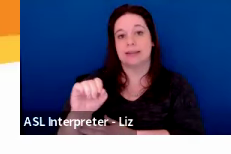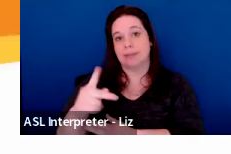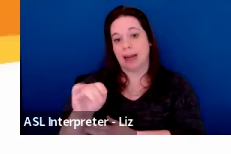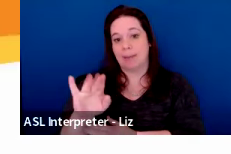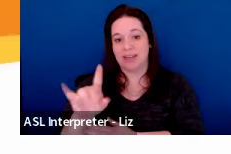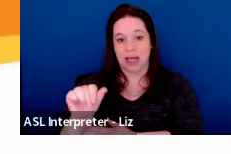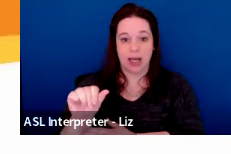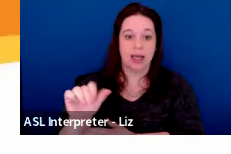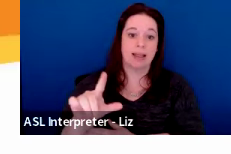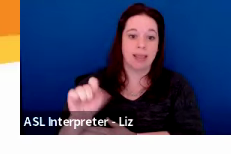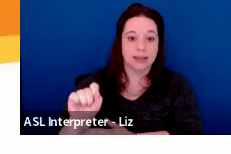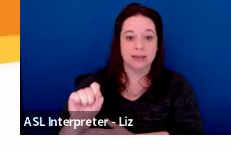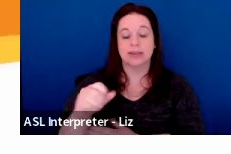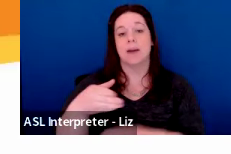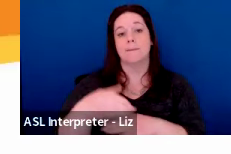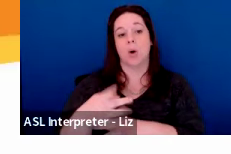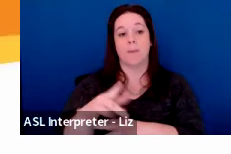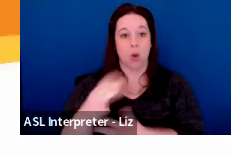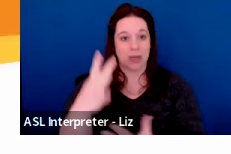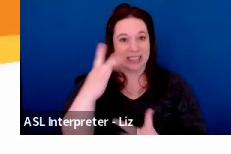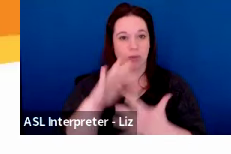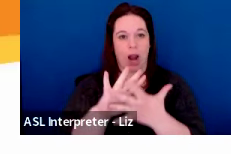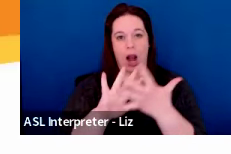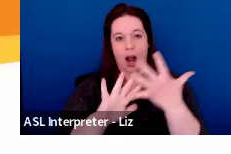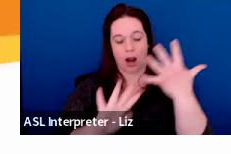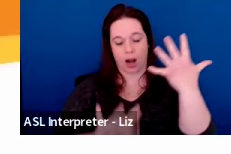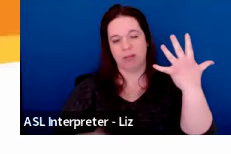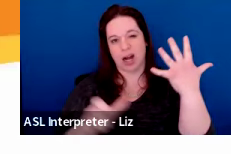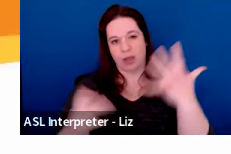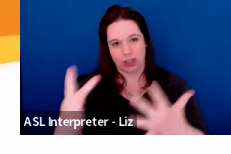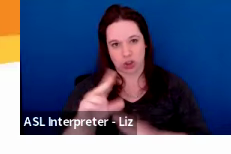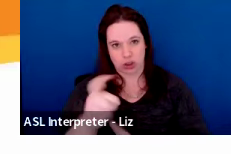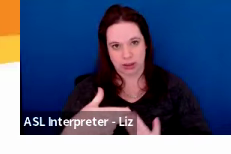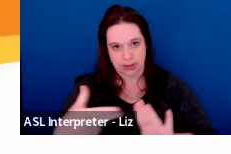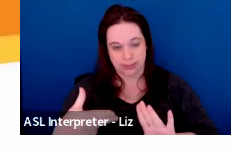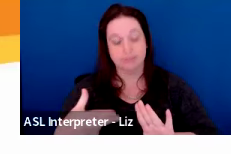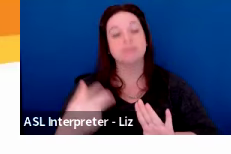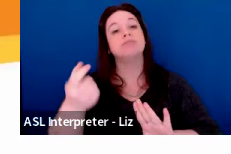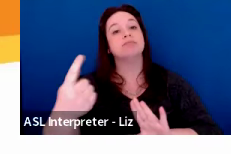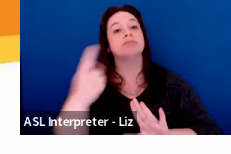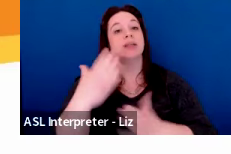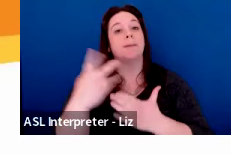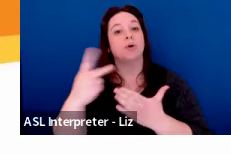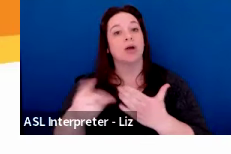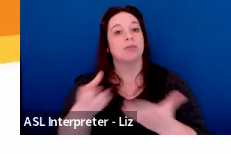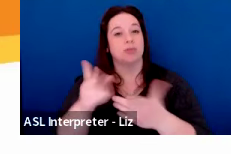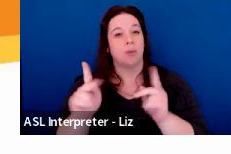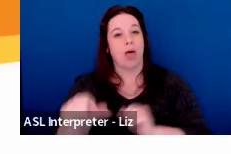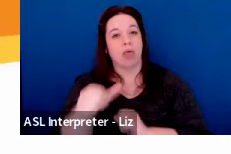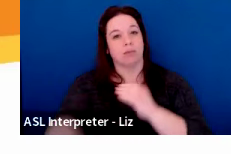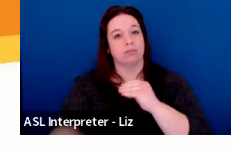post-polio syndrome, and other similar conditions. And we understand that some programs might also serve people with